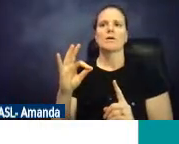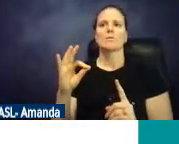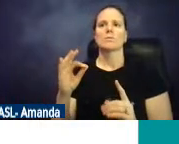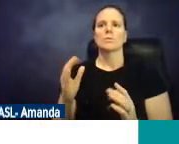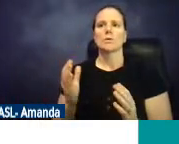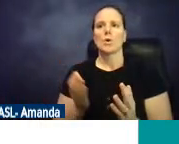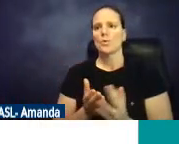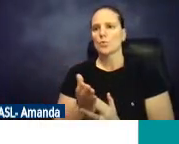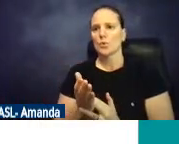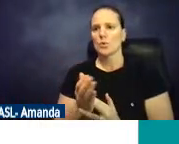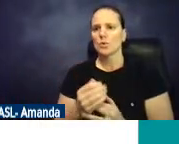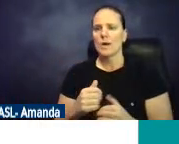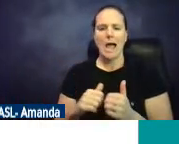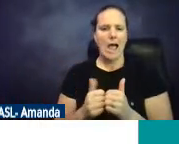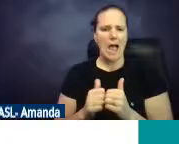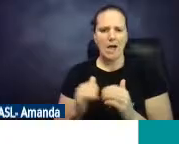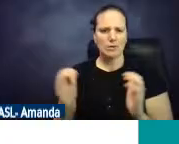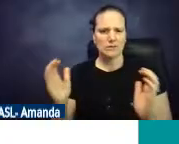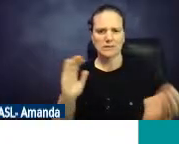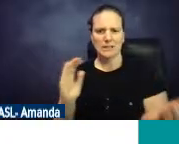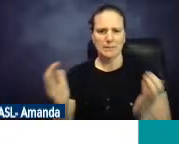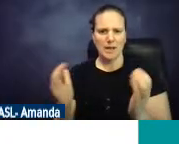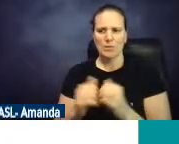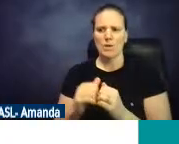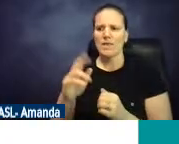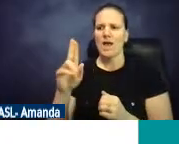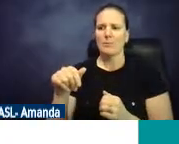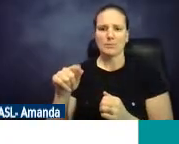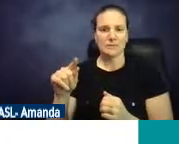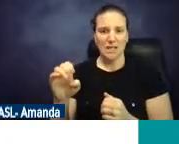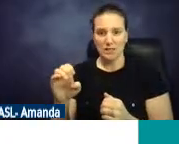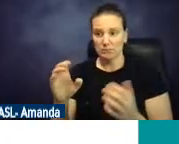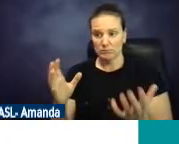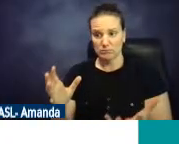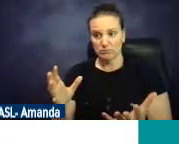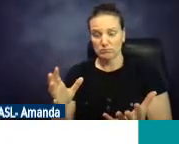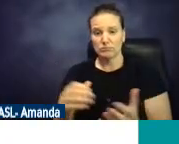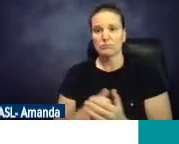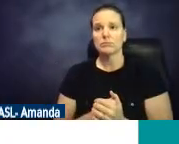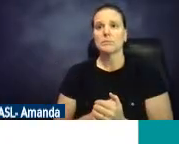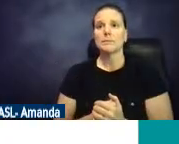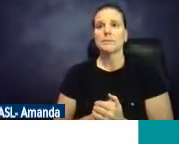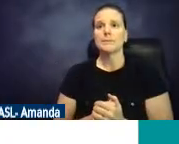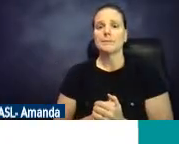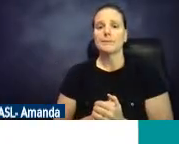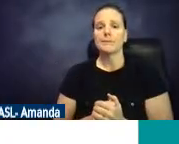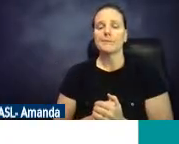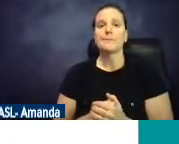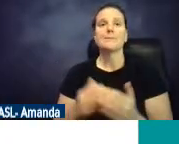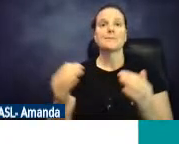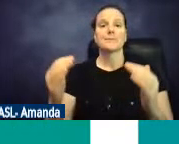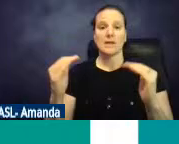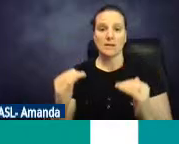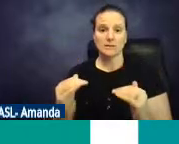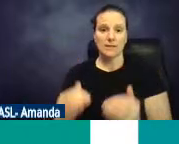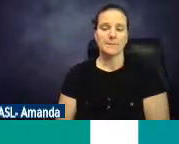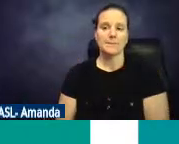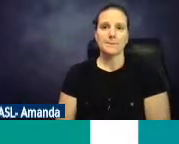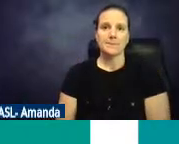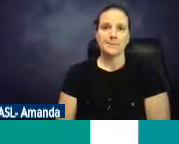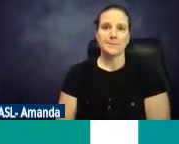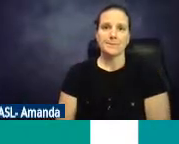estimate is, how does that compare to an updated estimate? That work is ahead of us. Next slide, please.